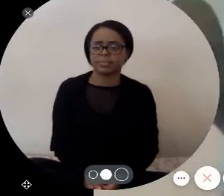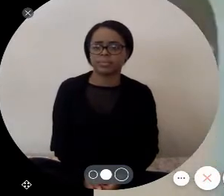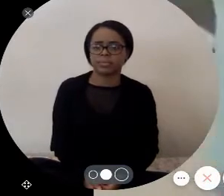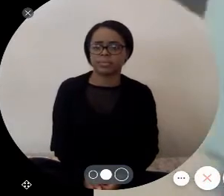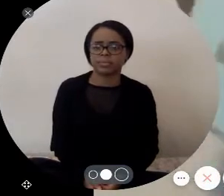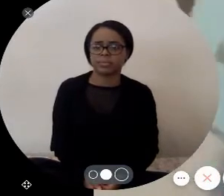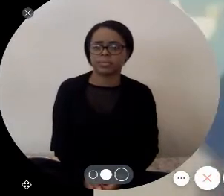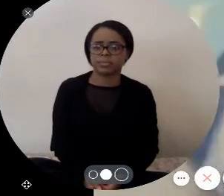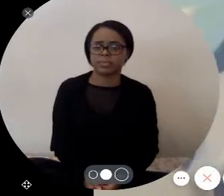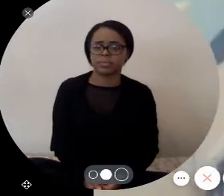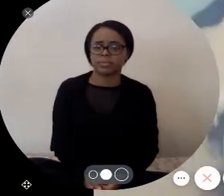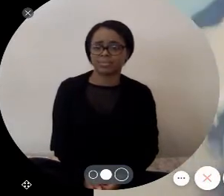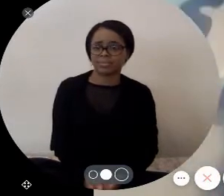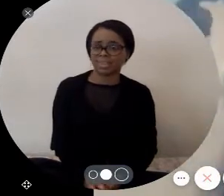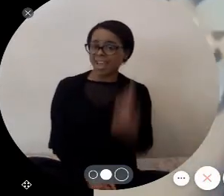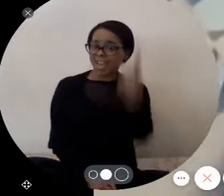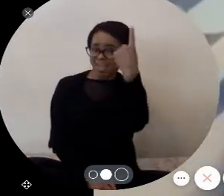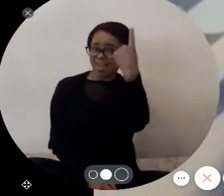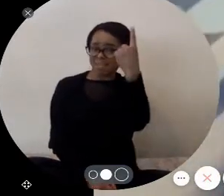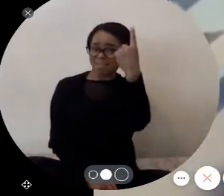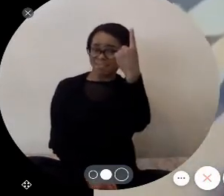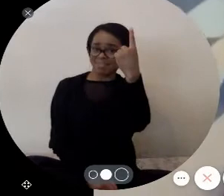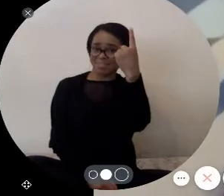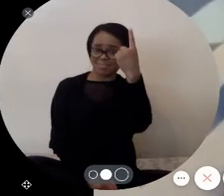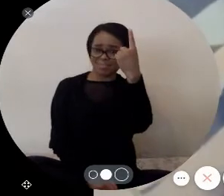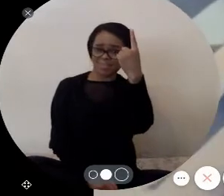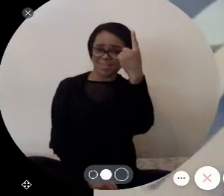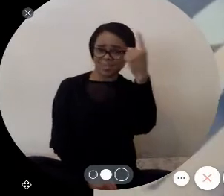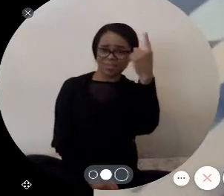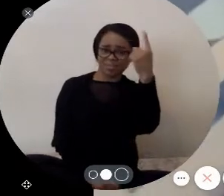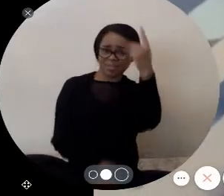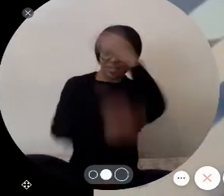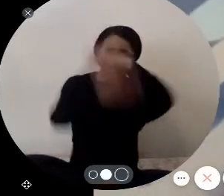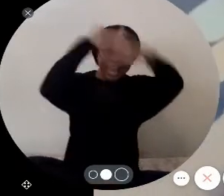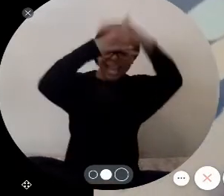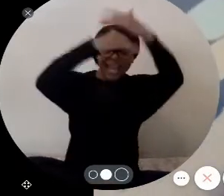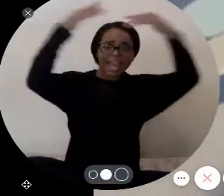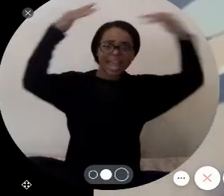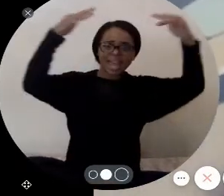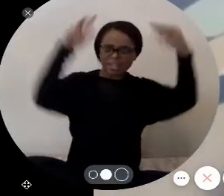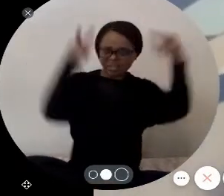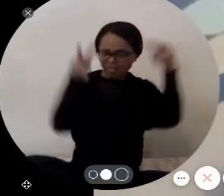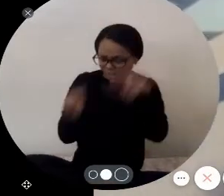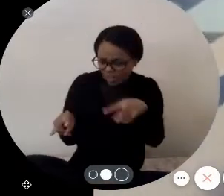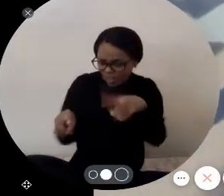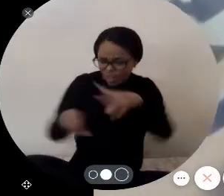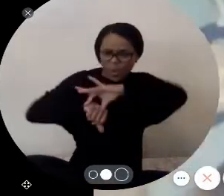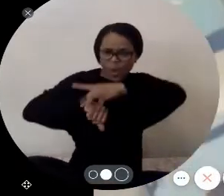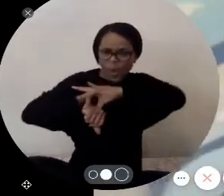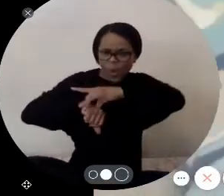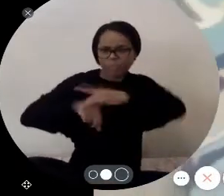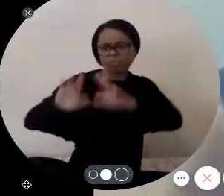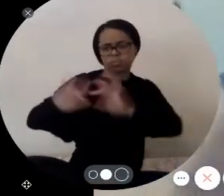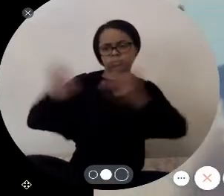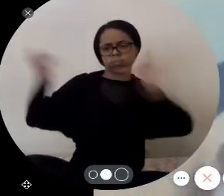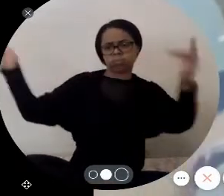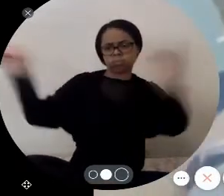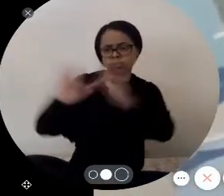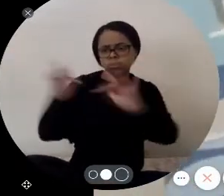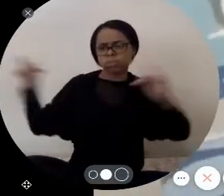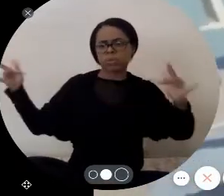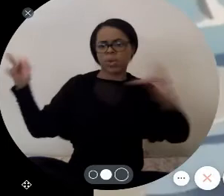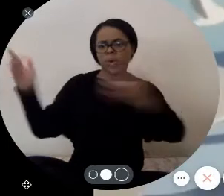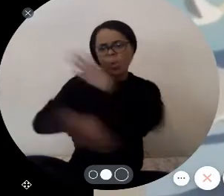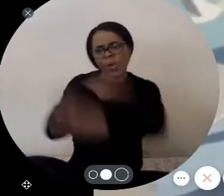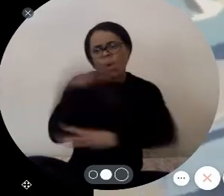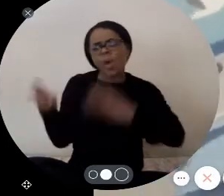From up overhead, the earth sparkled and gleamed, a world filled with friends, with magic and